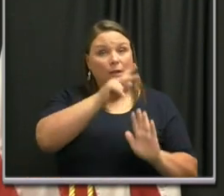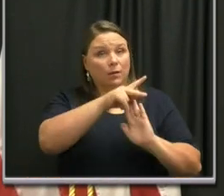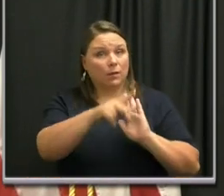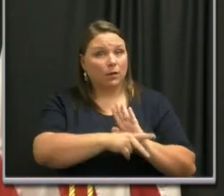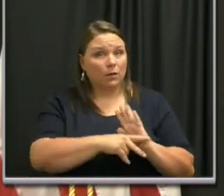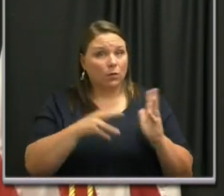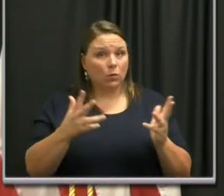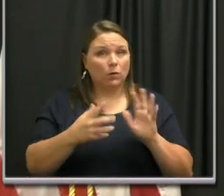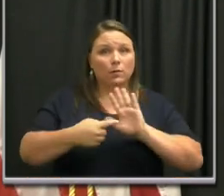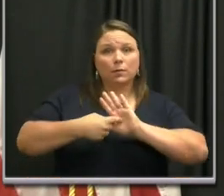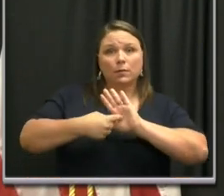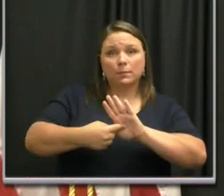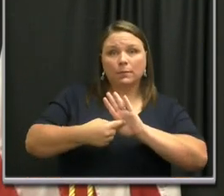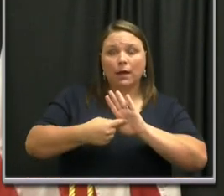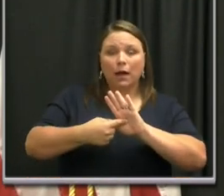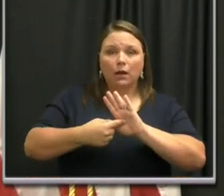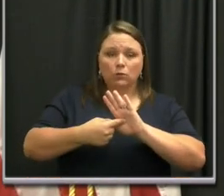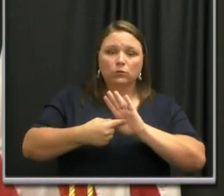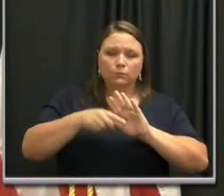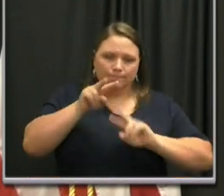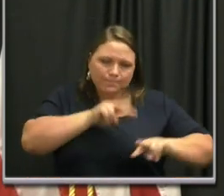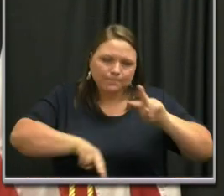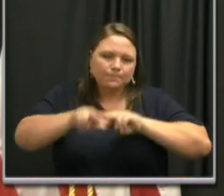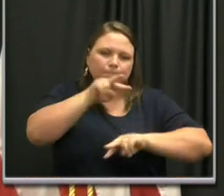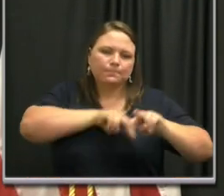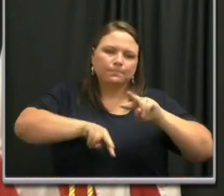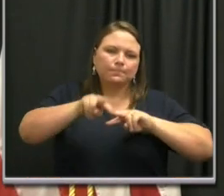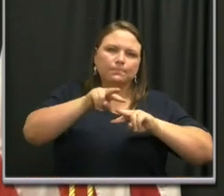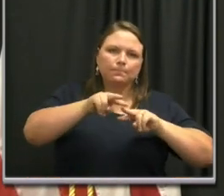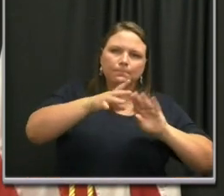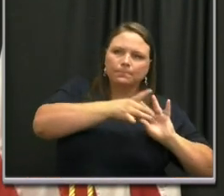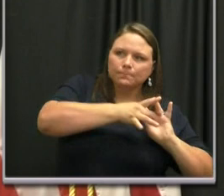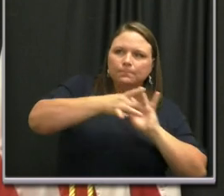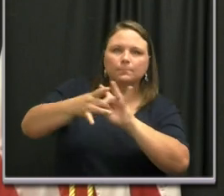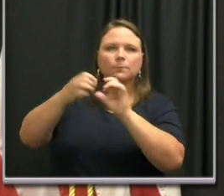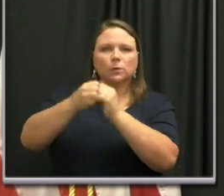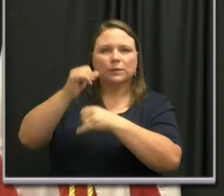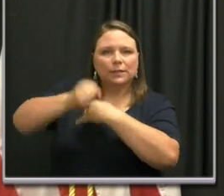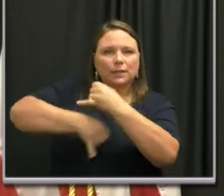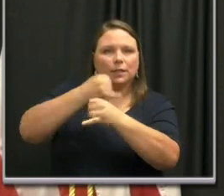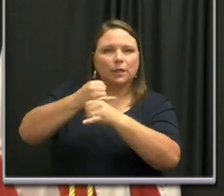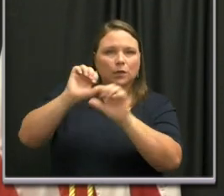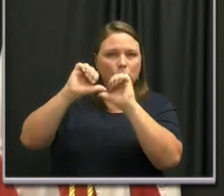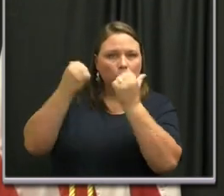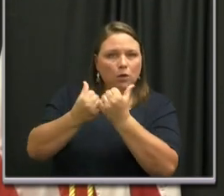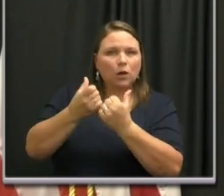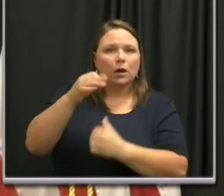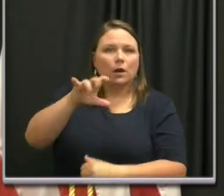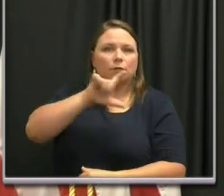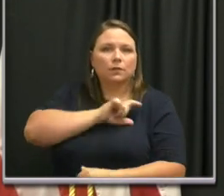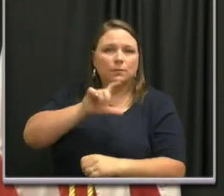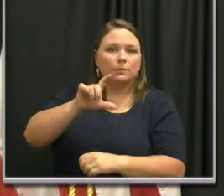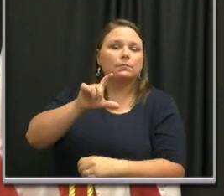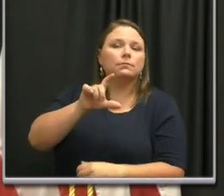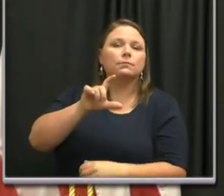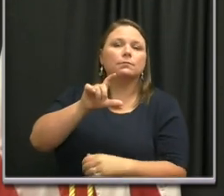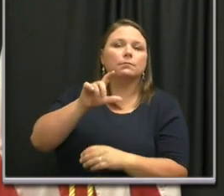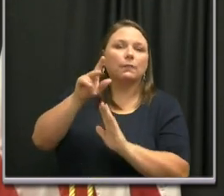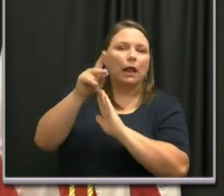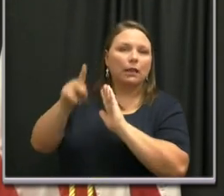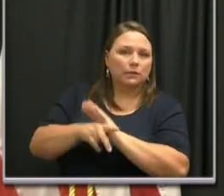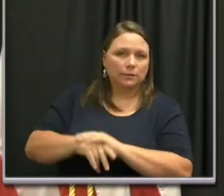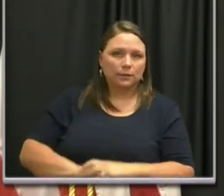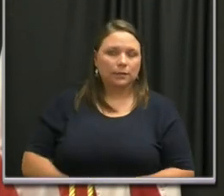is modeled closely with the International Association of Chiefs of Police model policy.